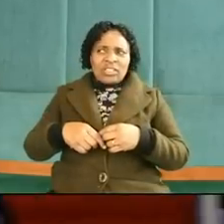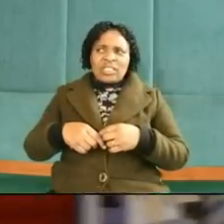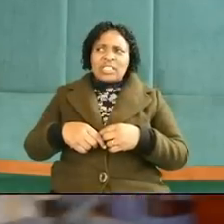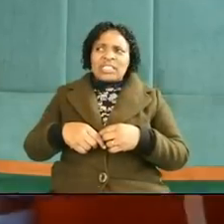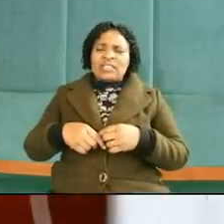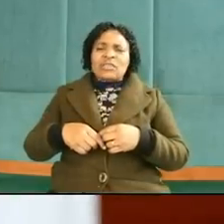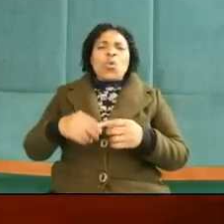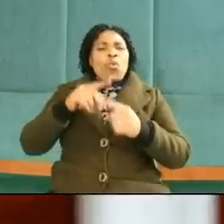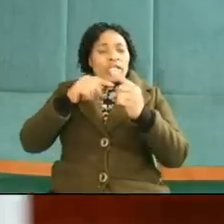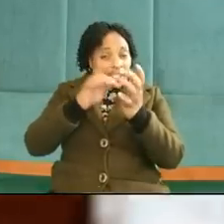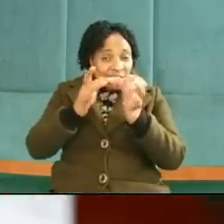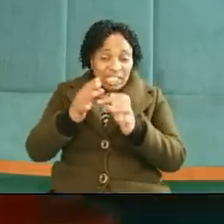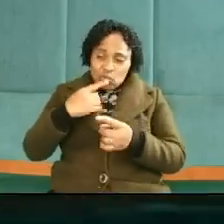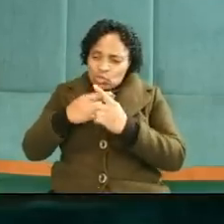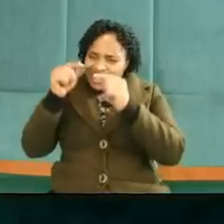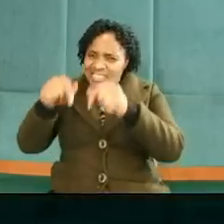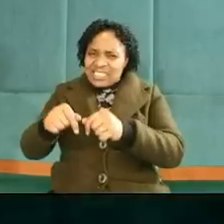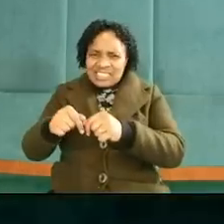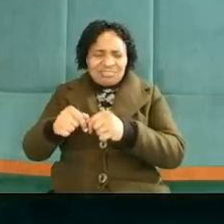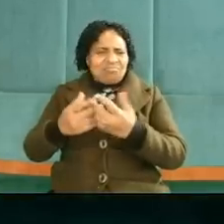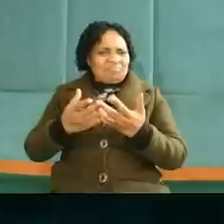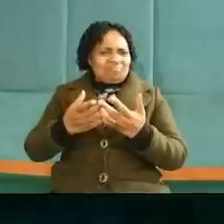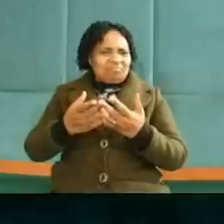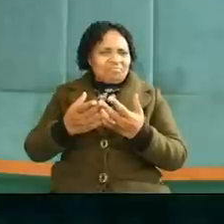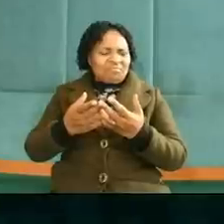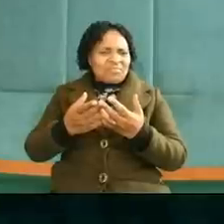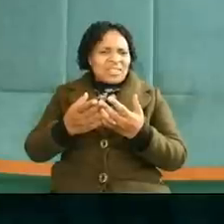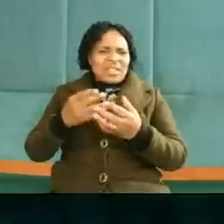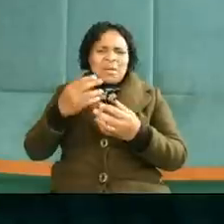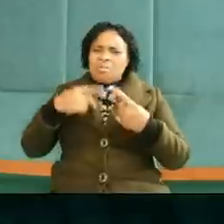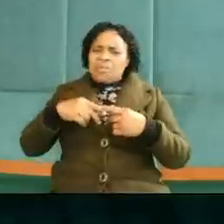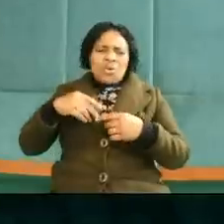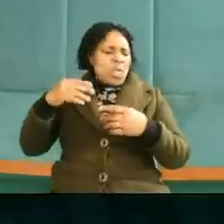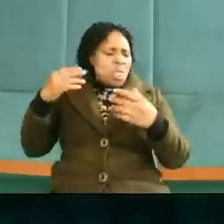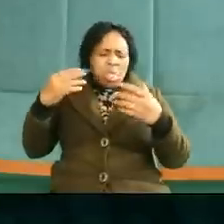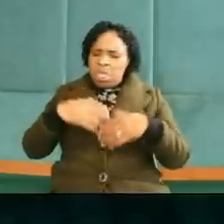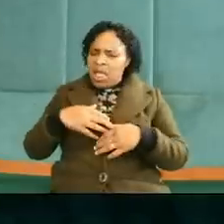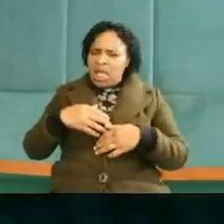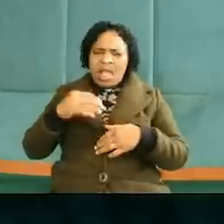When Jesus spoke this stuff, it looked preposterous. It looked impossible for that to happen.